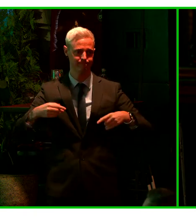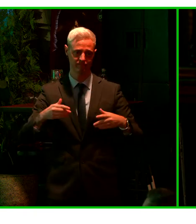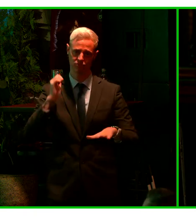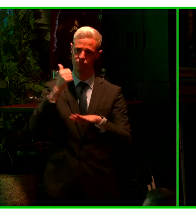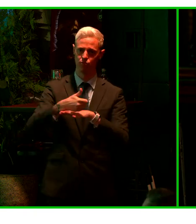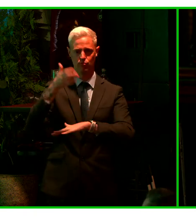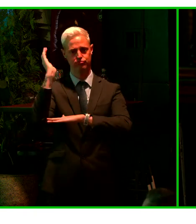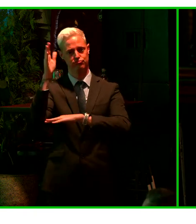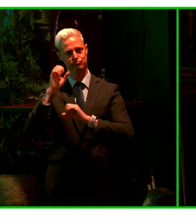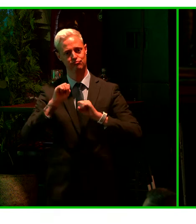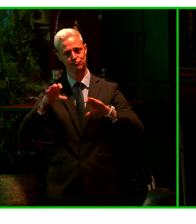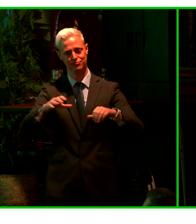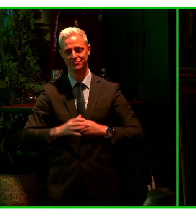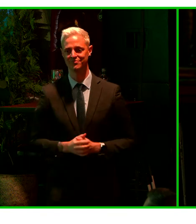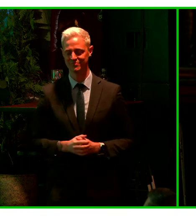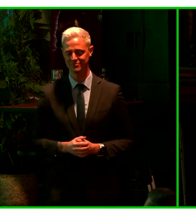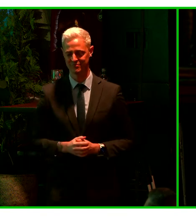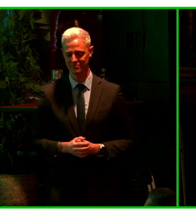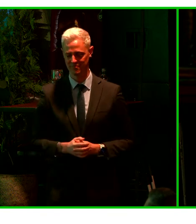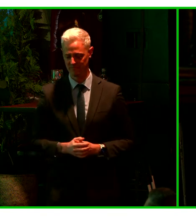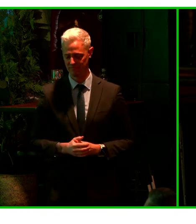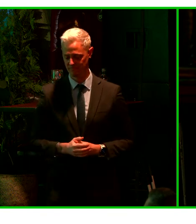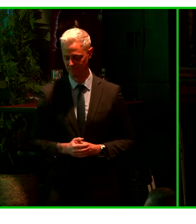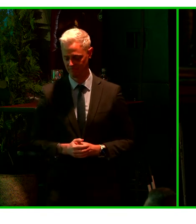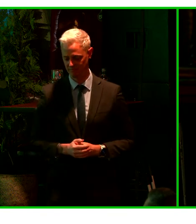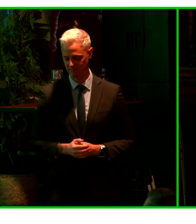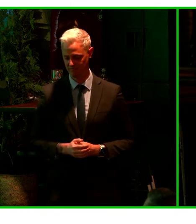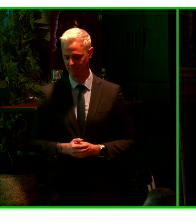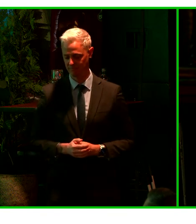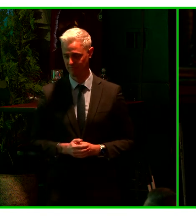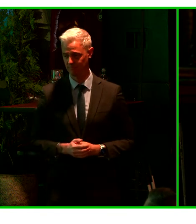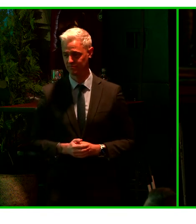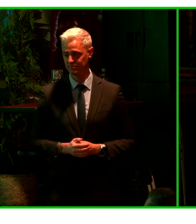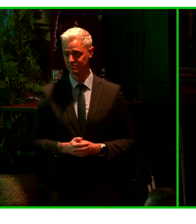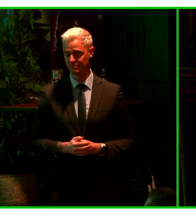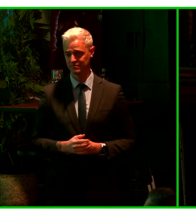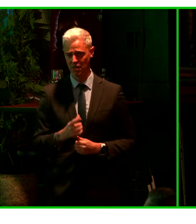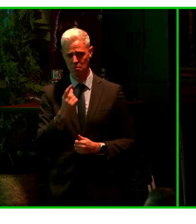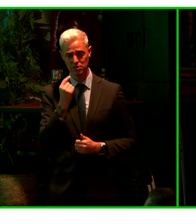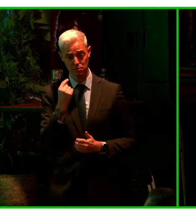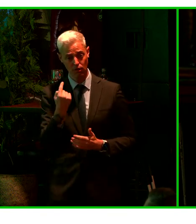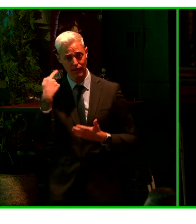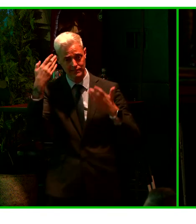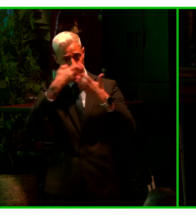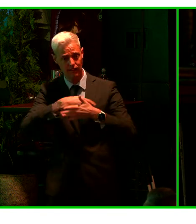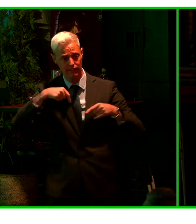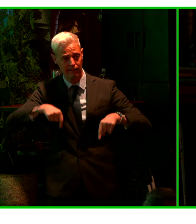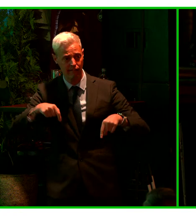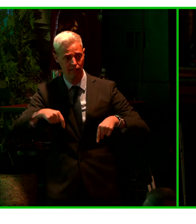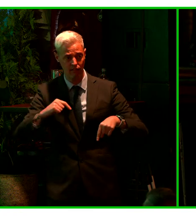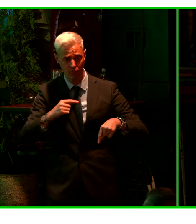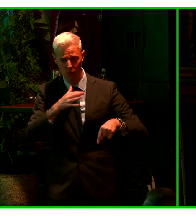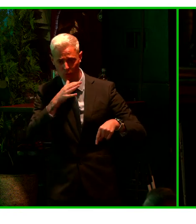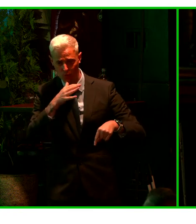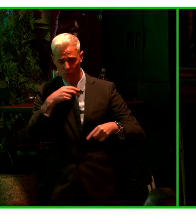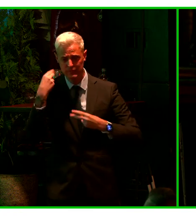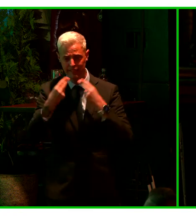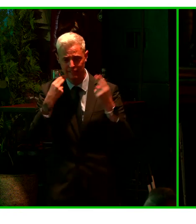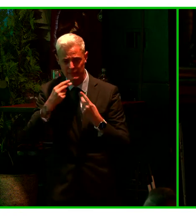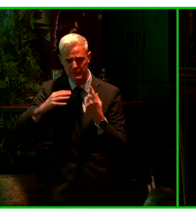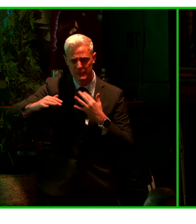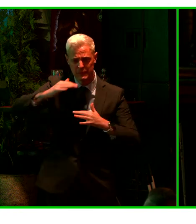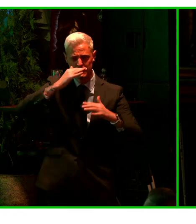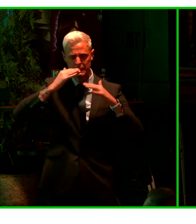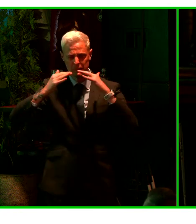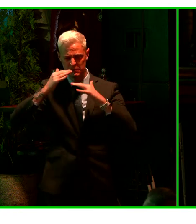today. There might still be some sort of the odd whiff around of last night's dinner, but I'm